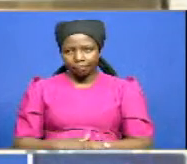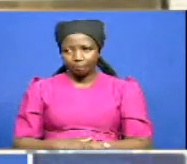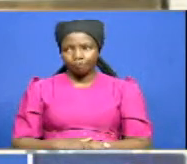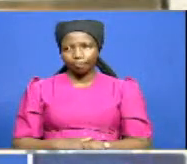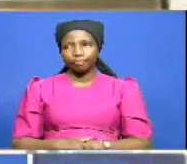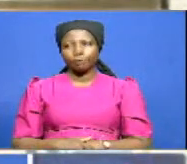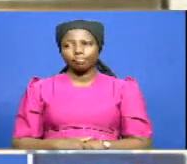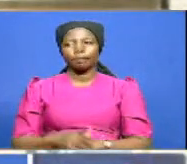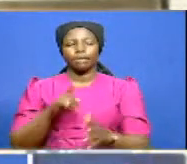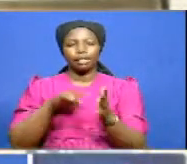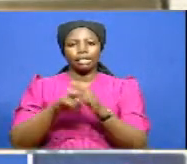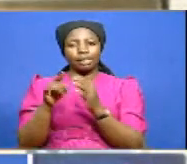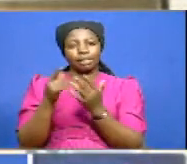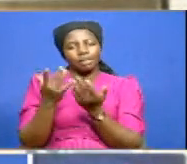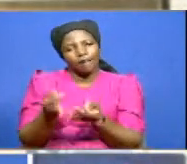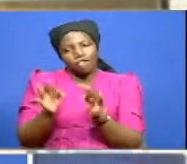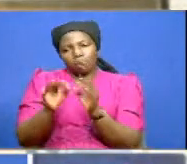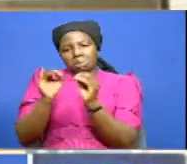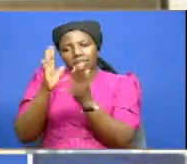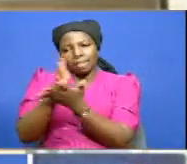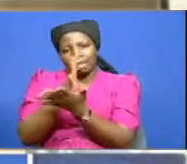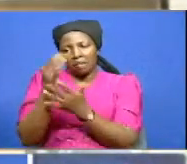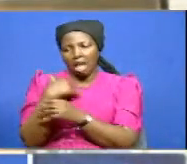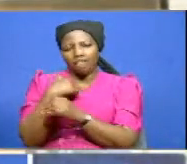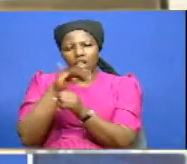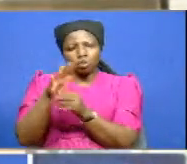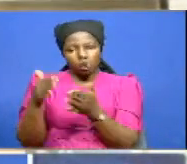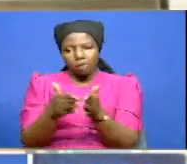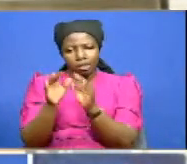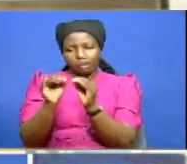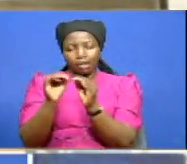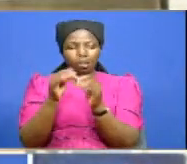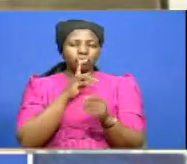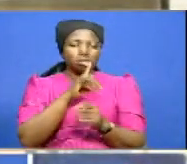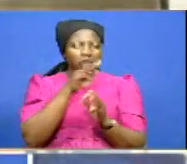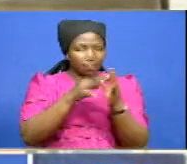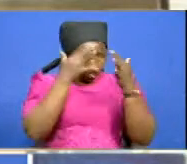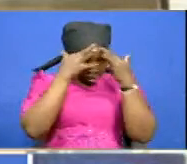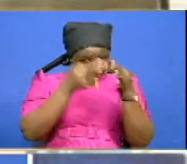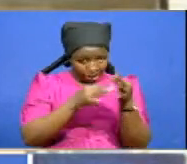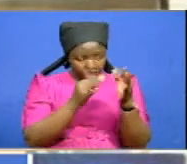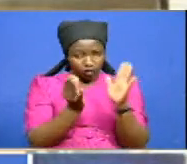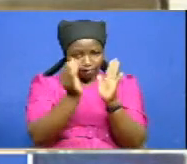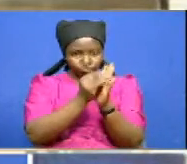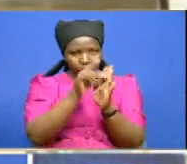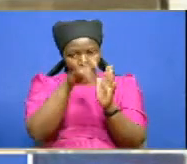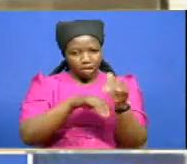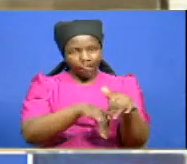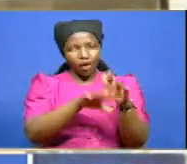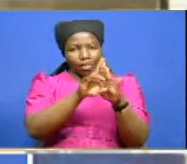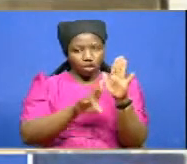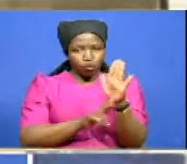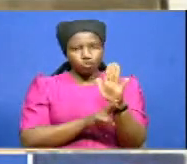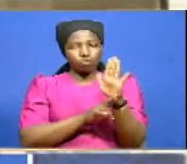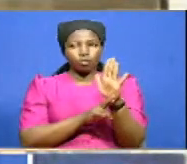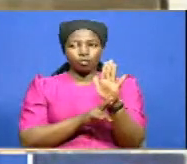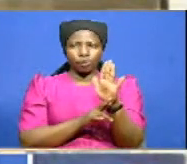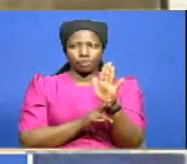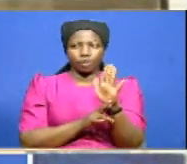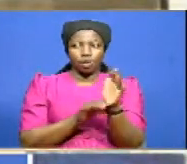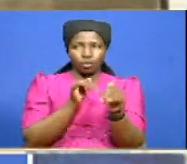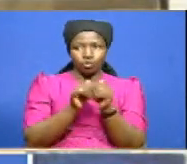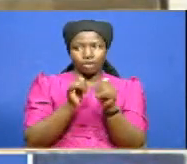didn't have a lot of structures in place. So I felt that if we decide to list, you're forced to abide by certain rules and codes of conduct, which I